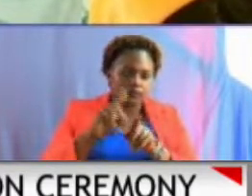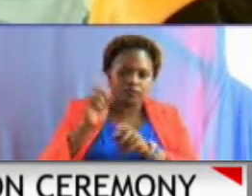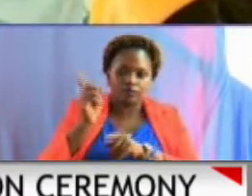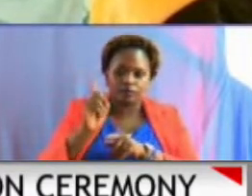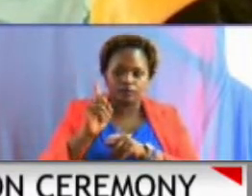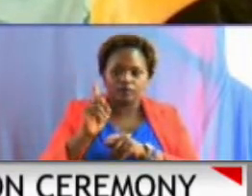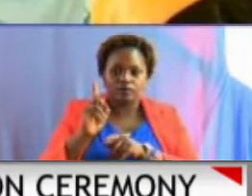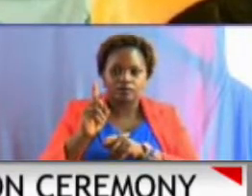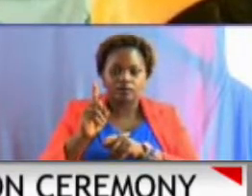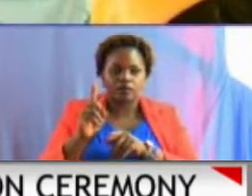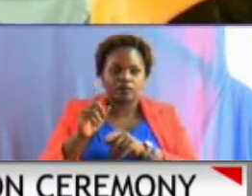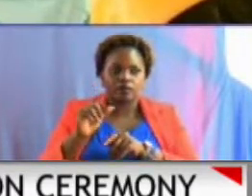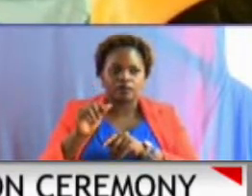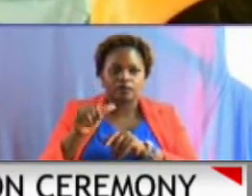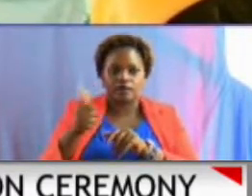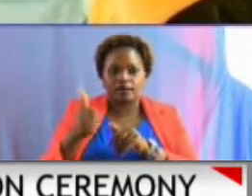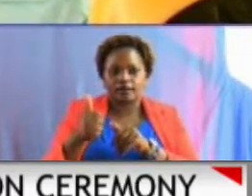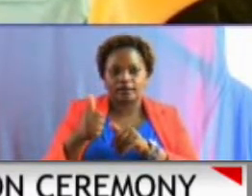other developments.